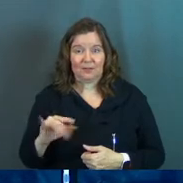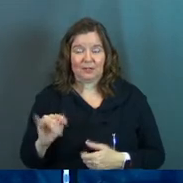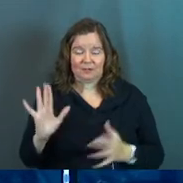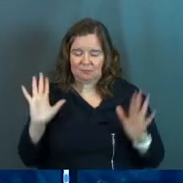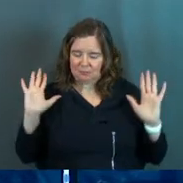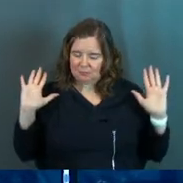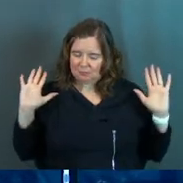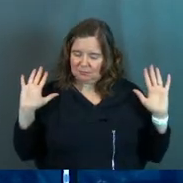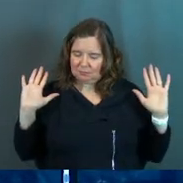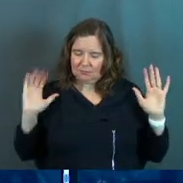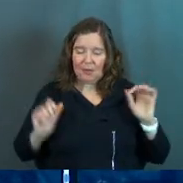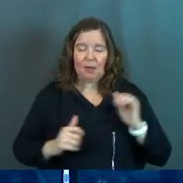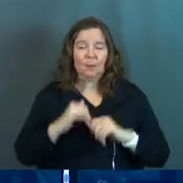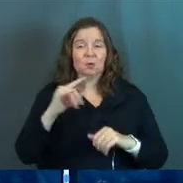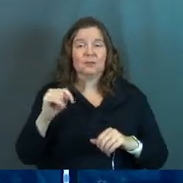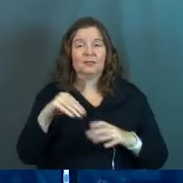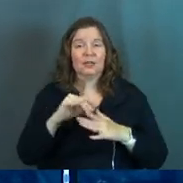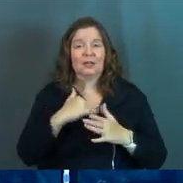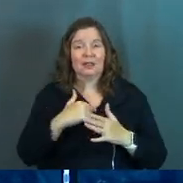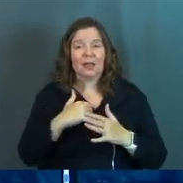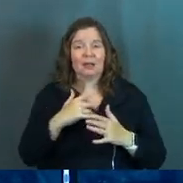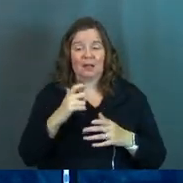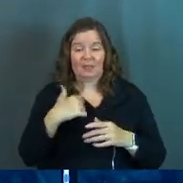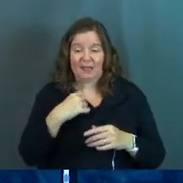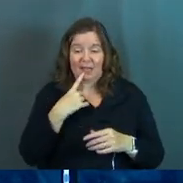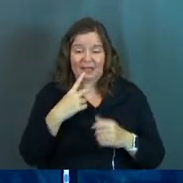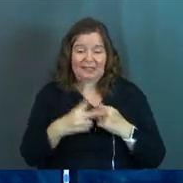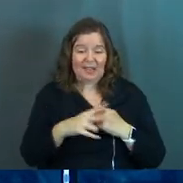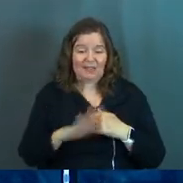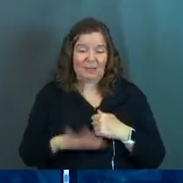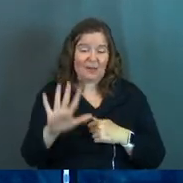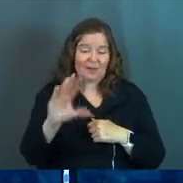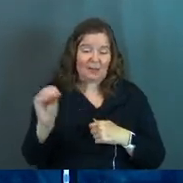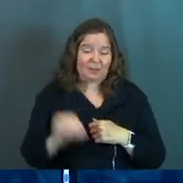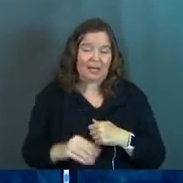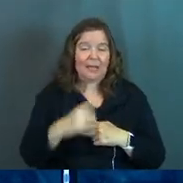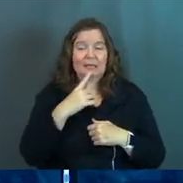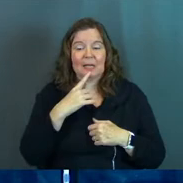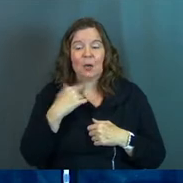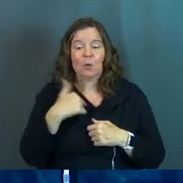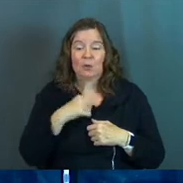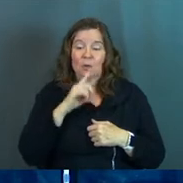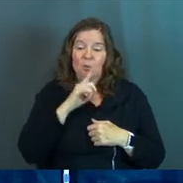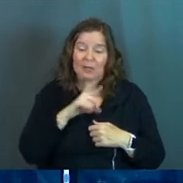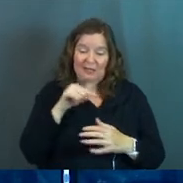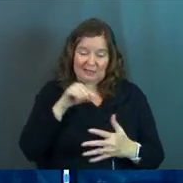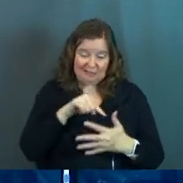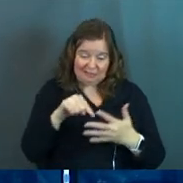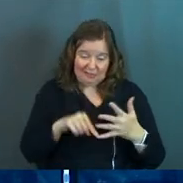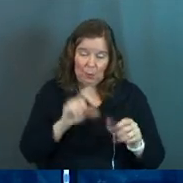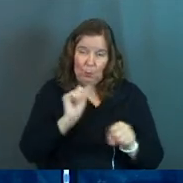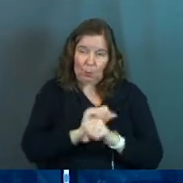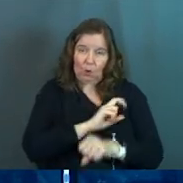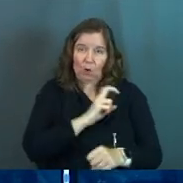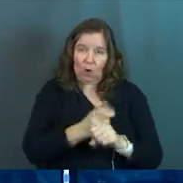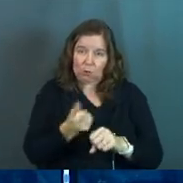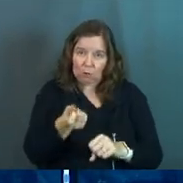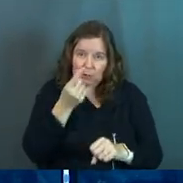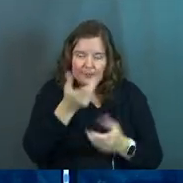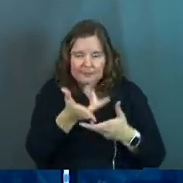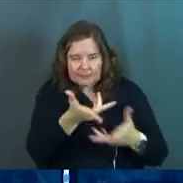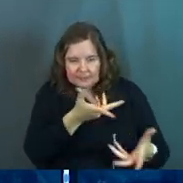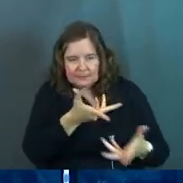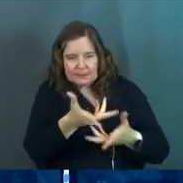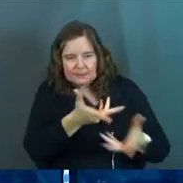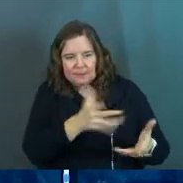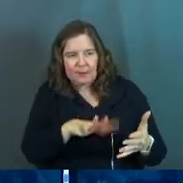it. Make most of it into that bucket. And then save about 5% of it and say, we're really going to work hard at understanding each